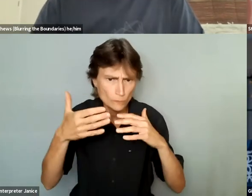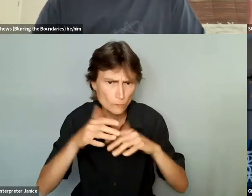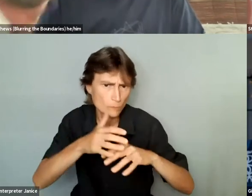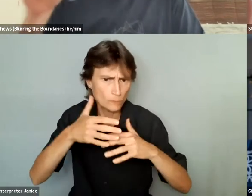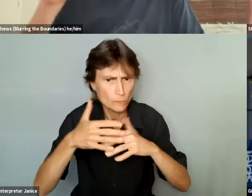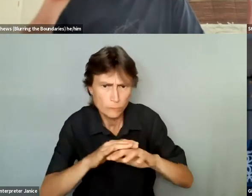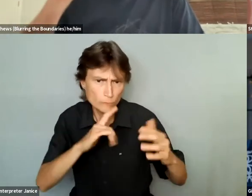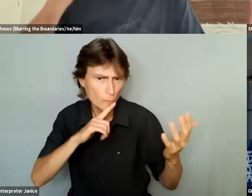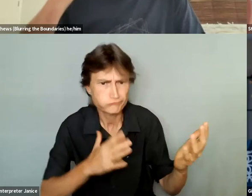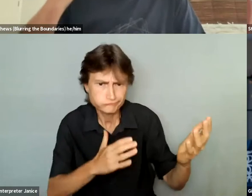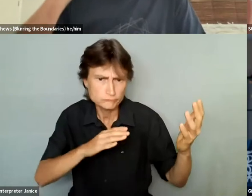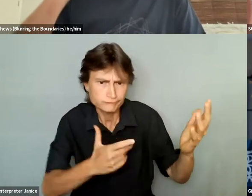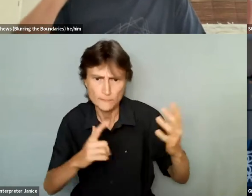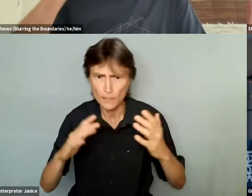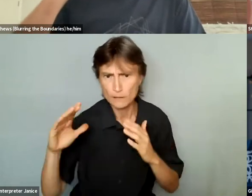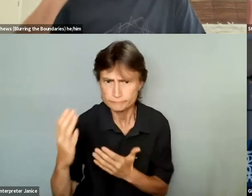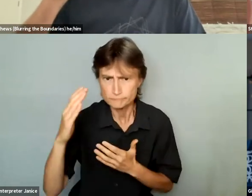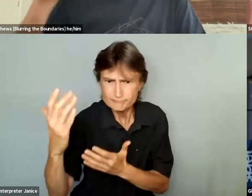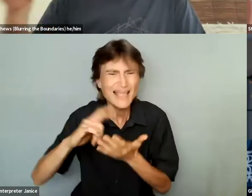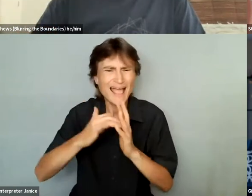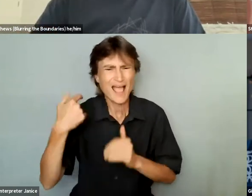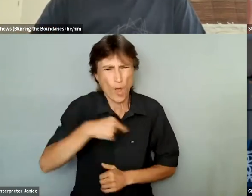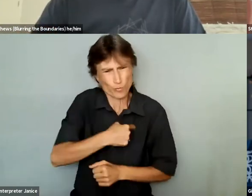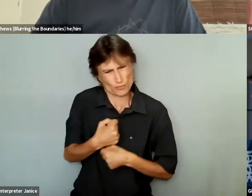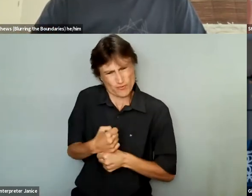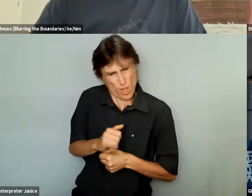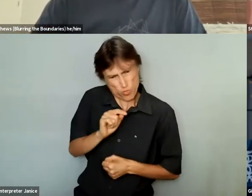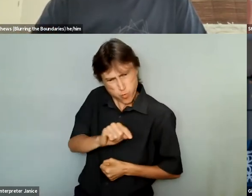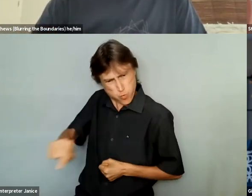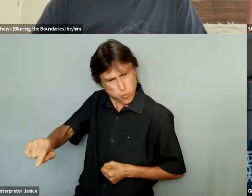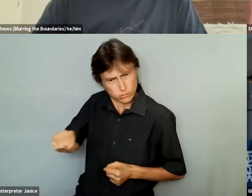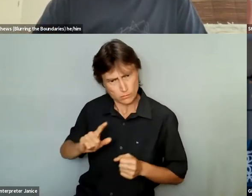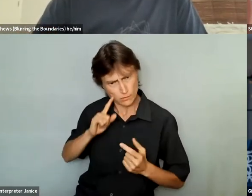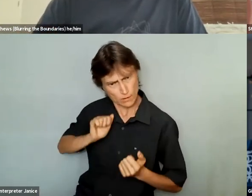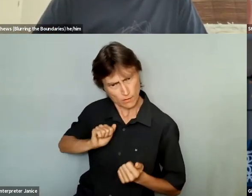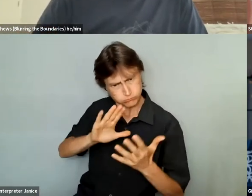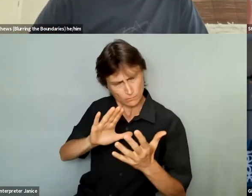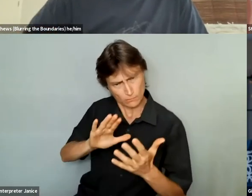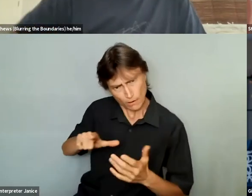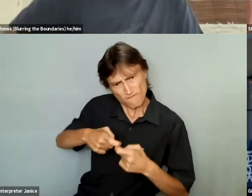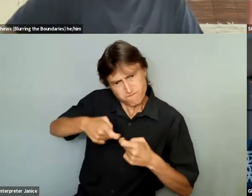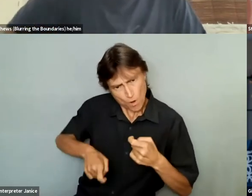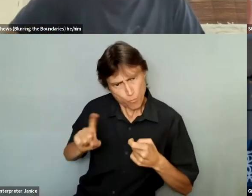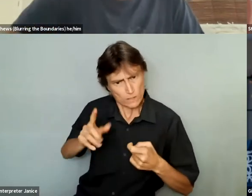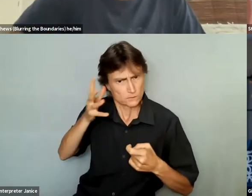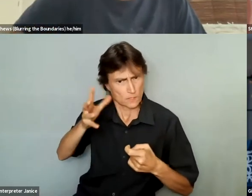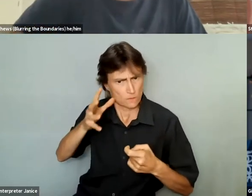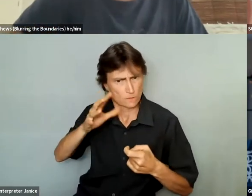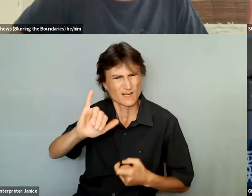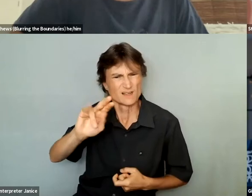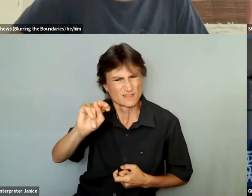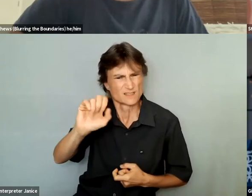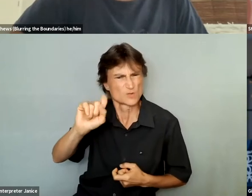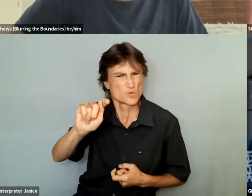create these instruments. And by taking that jazz approach that is very much dependent